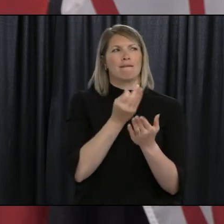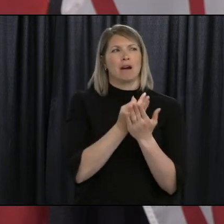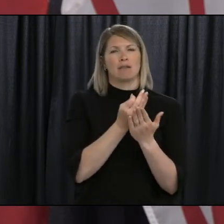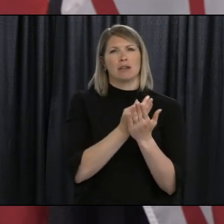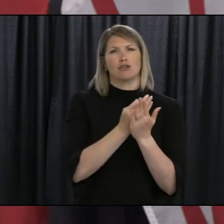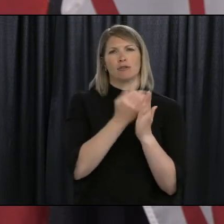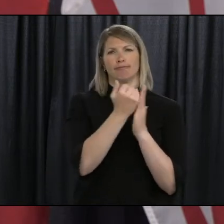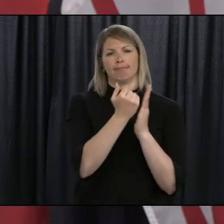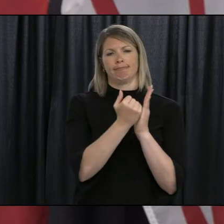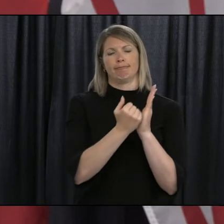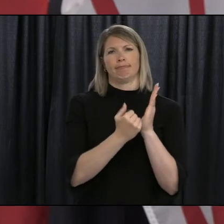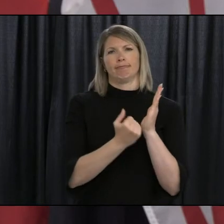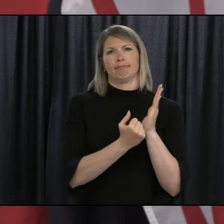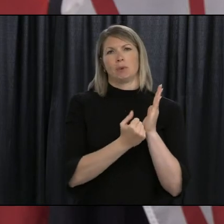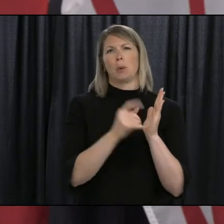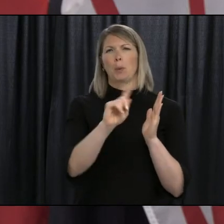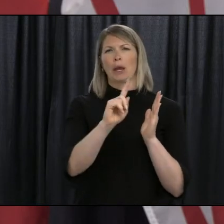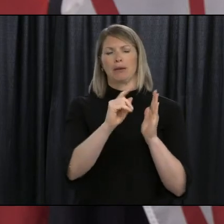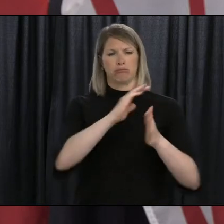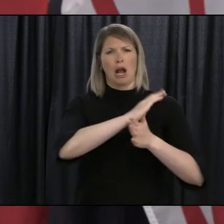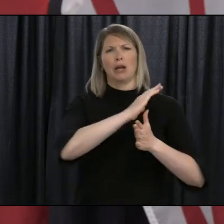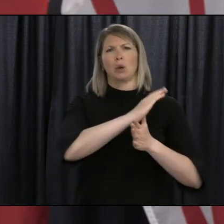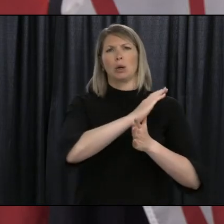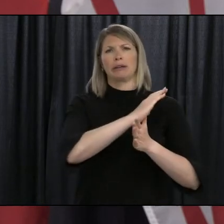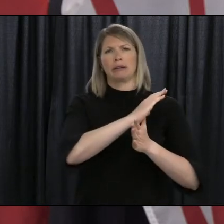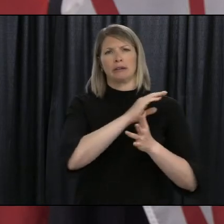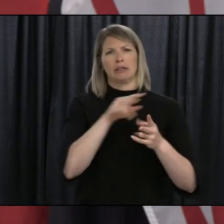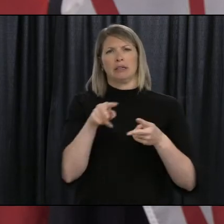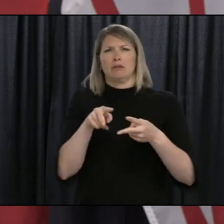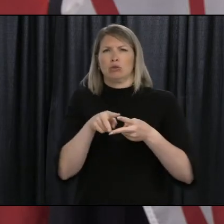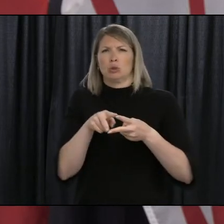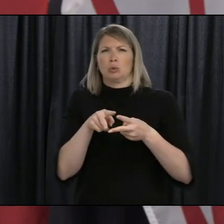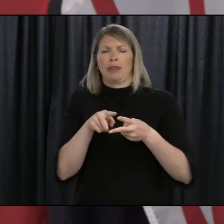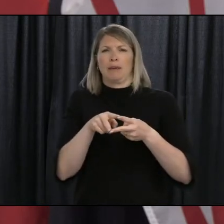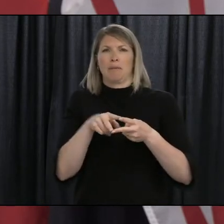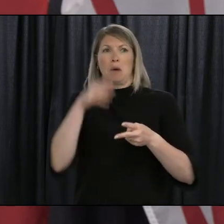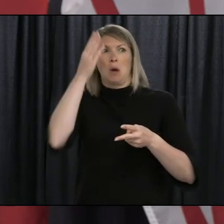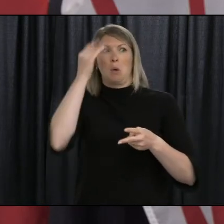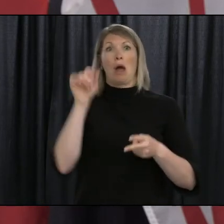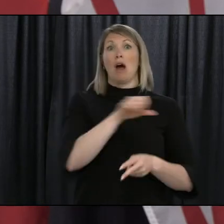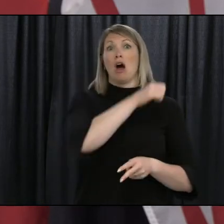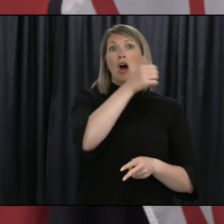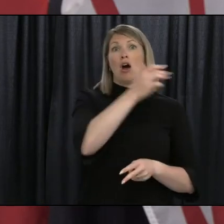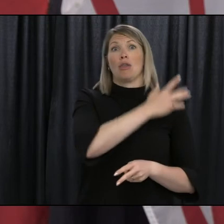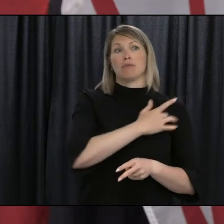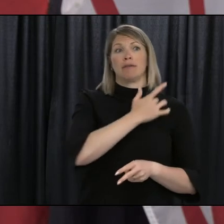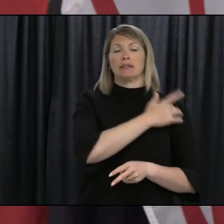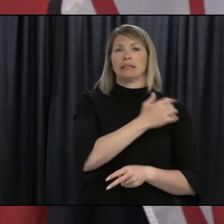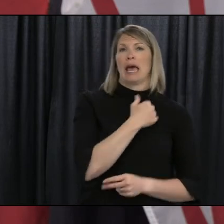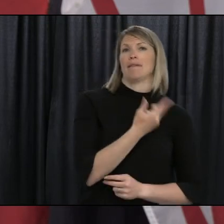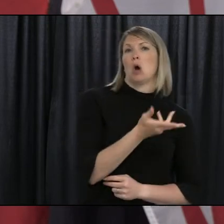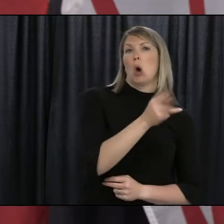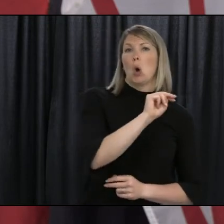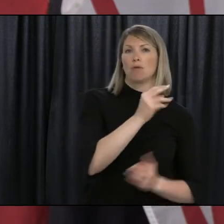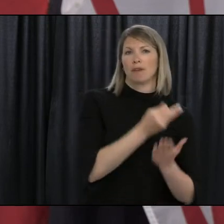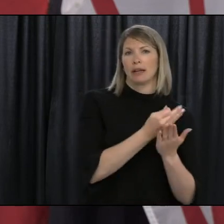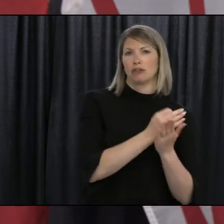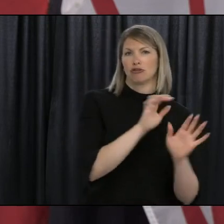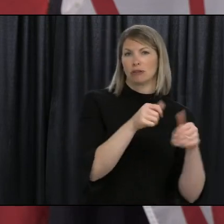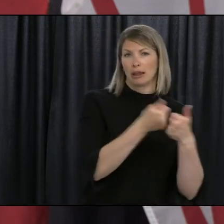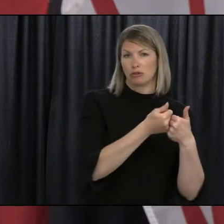getting a firm plan on how to deal with that when, as you mentioned, all the other provinces are having their own financial